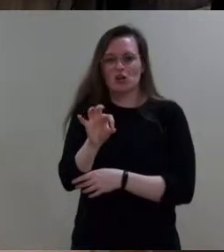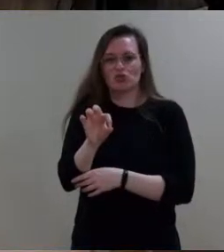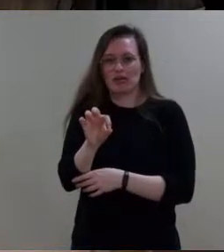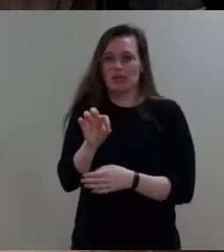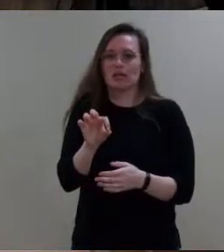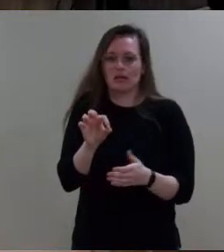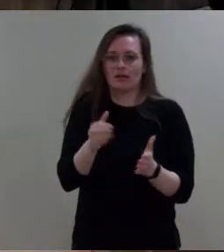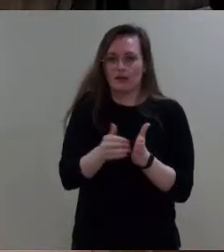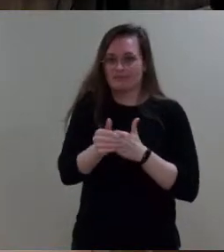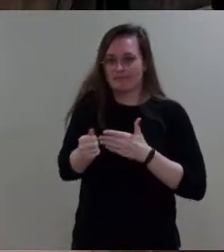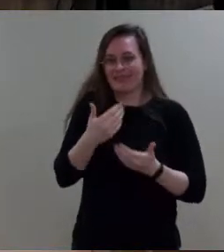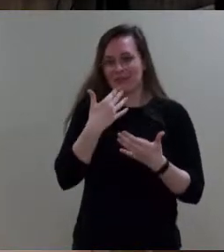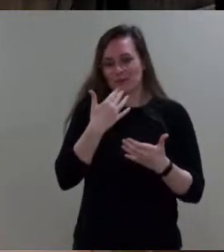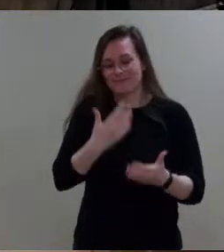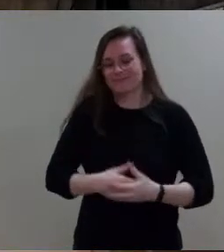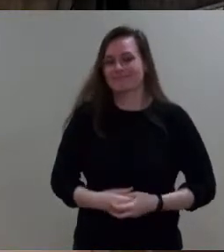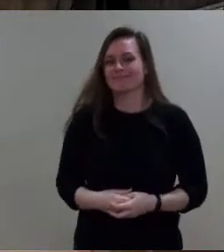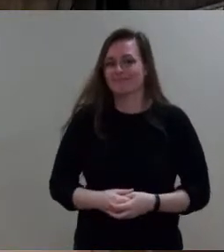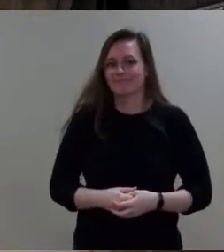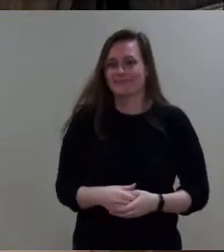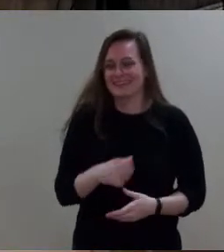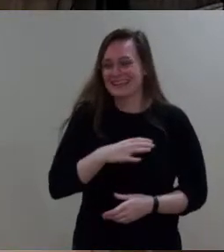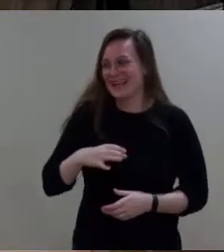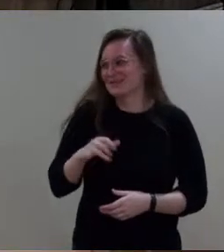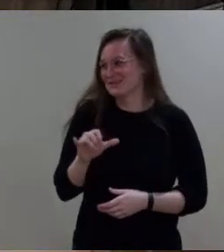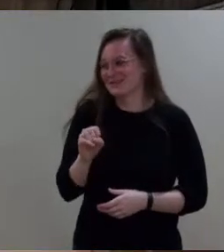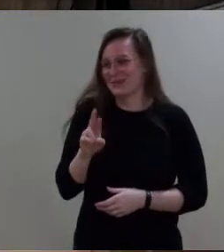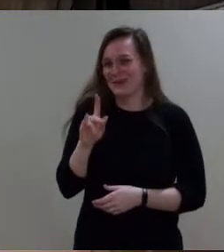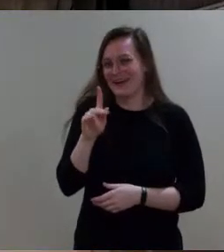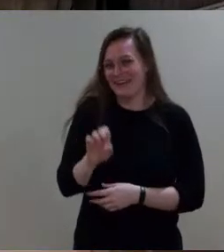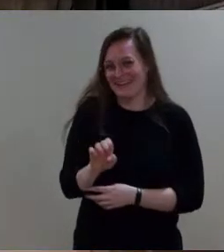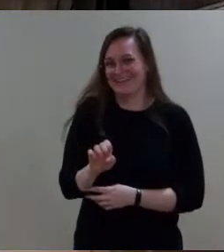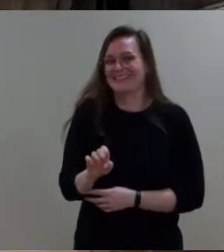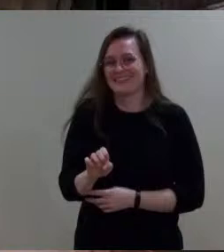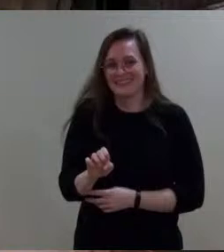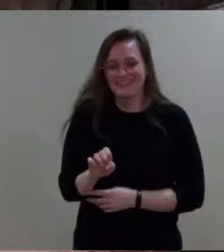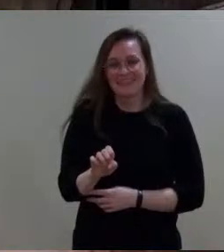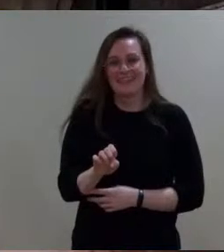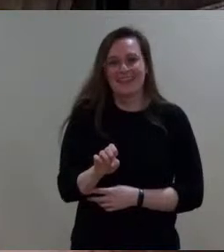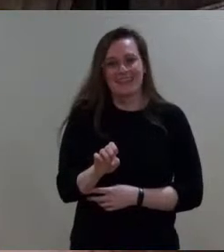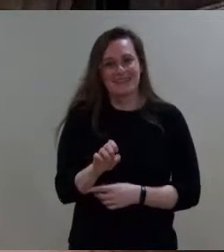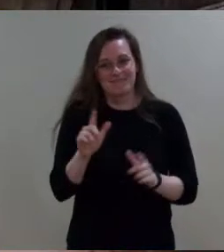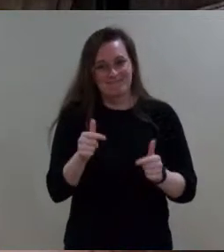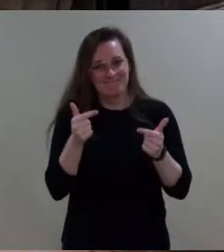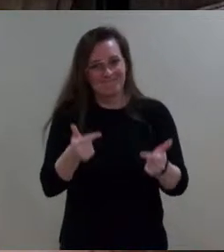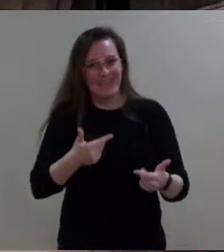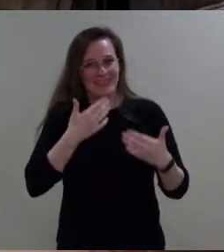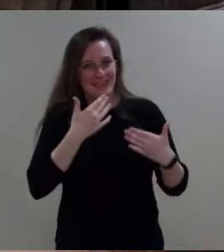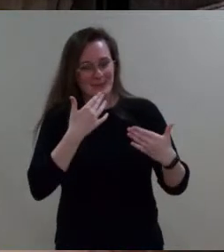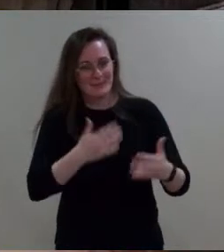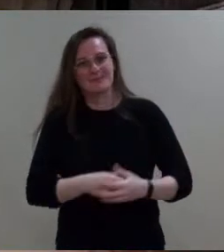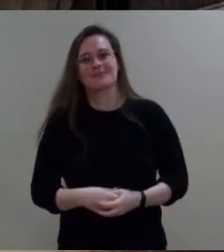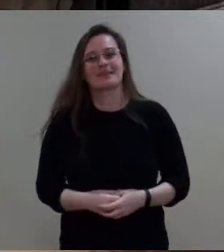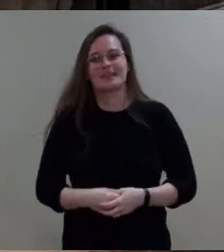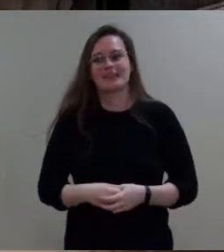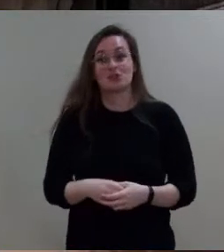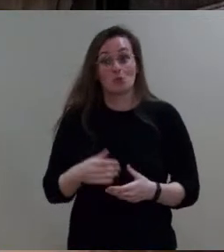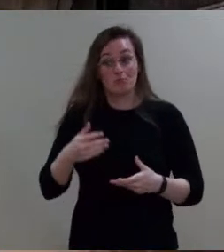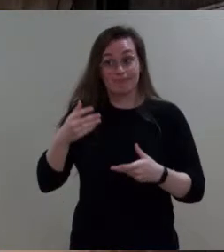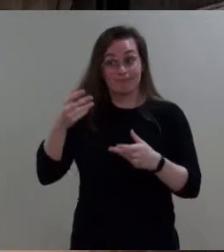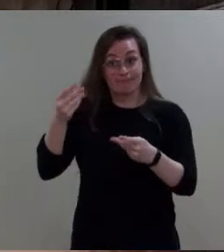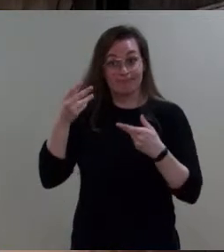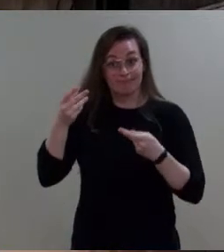very welcome. Councillor York. Thank you. When I'm looking at all of the correspondence that we've received, I